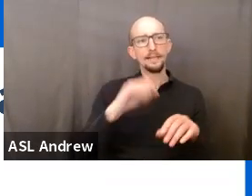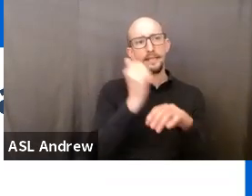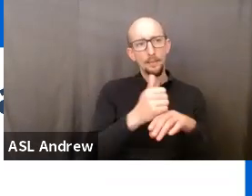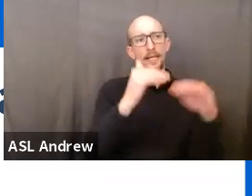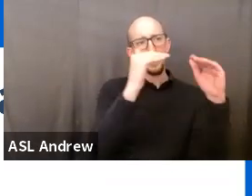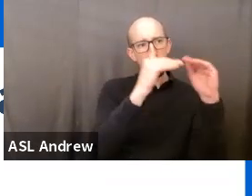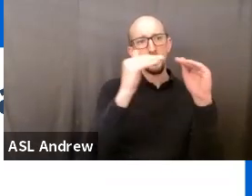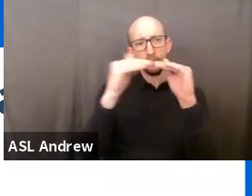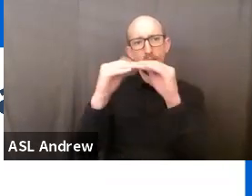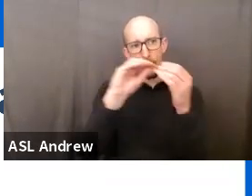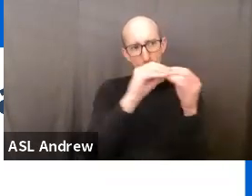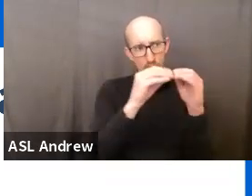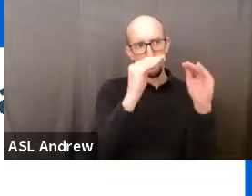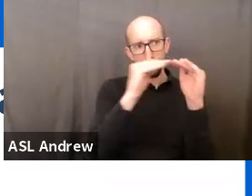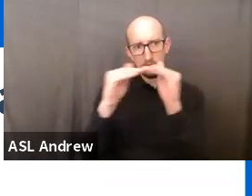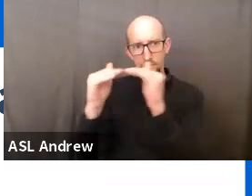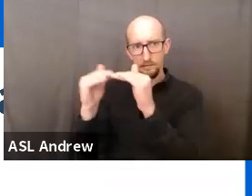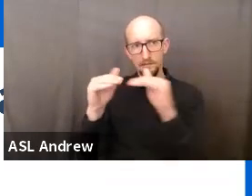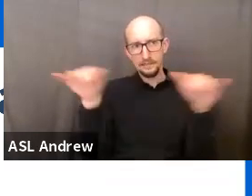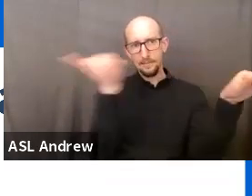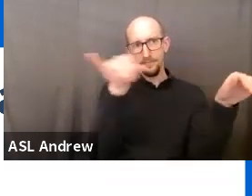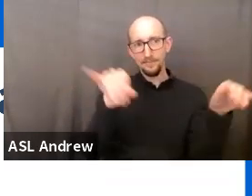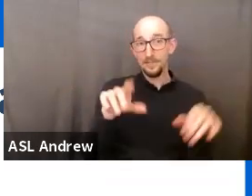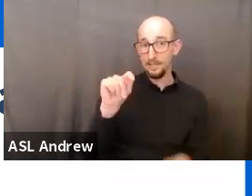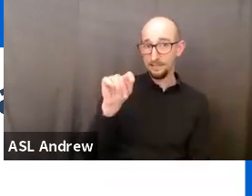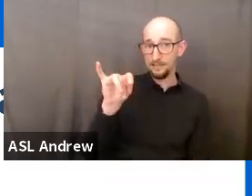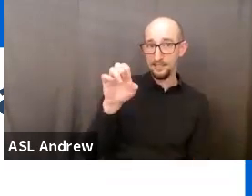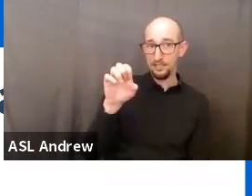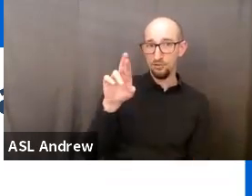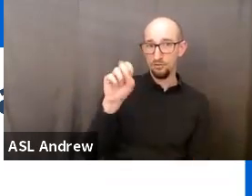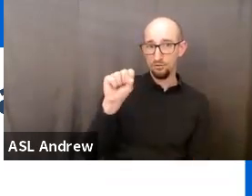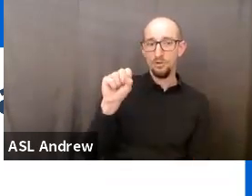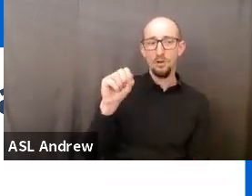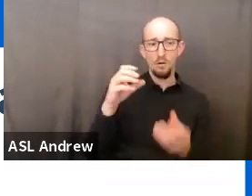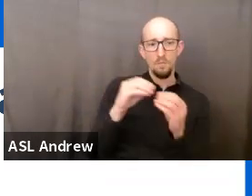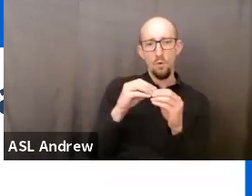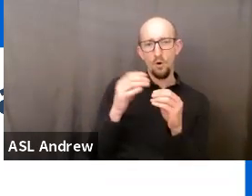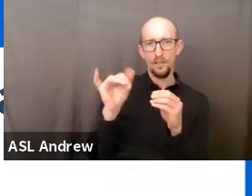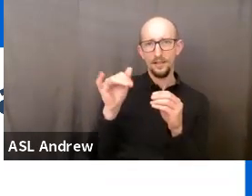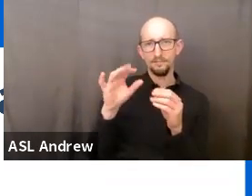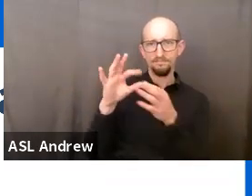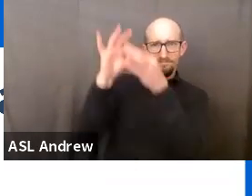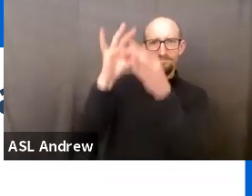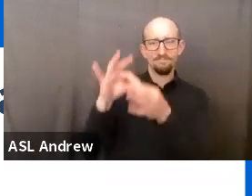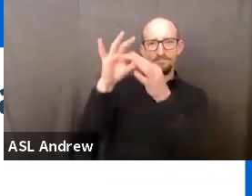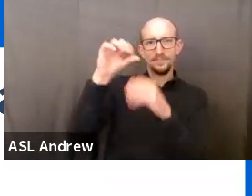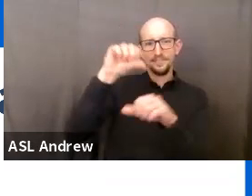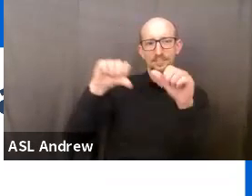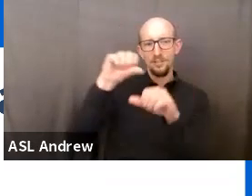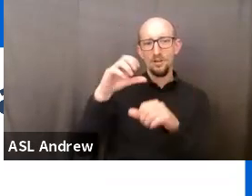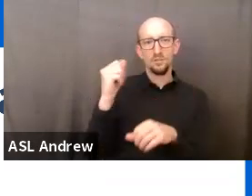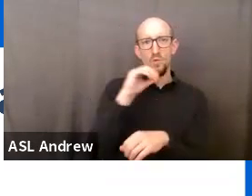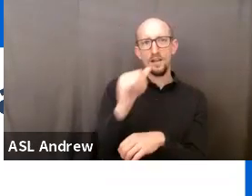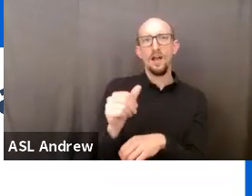it, the tiers are more relative to one another, right? So couldn't the tiers be